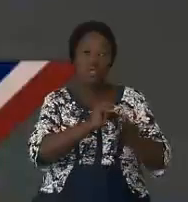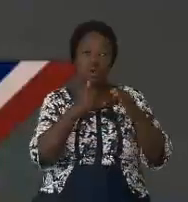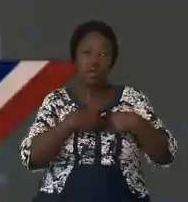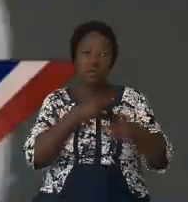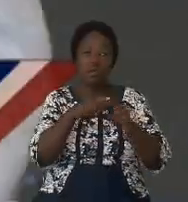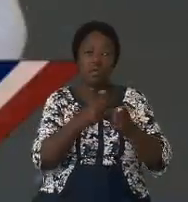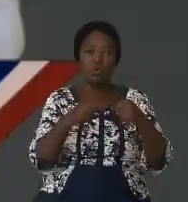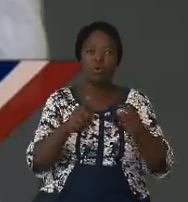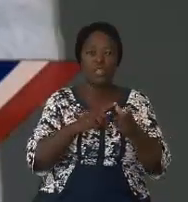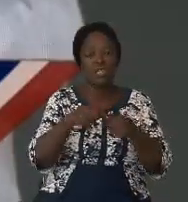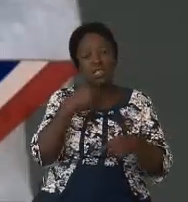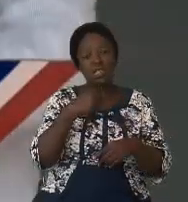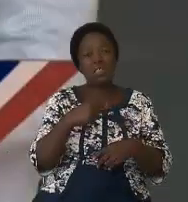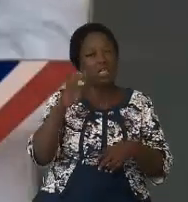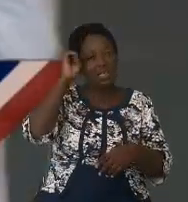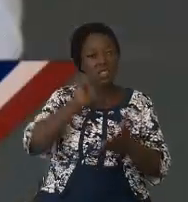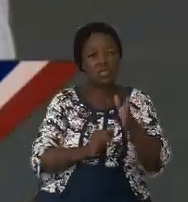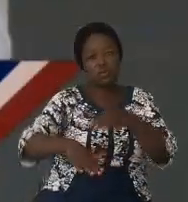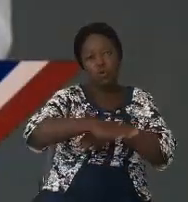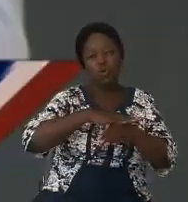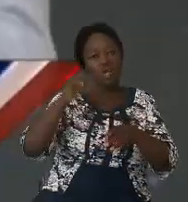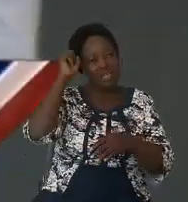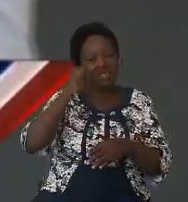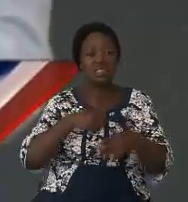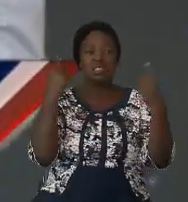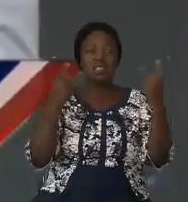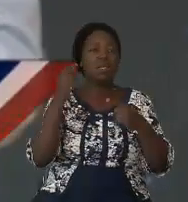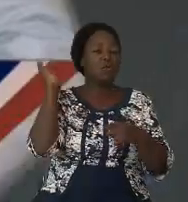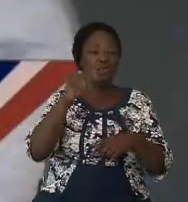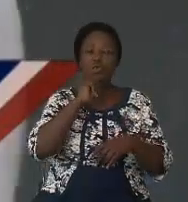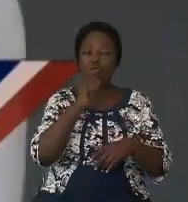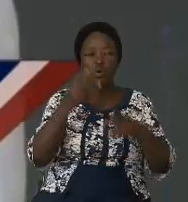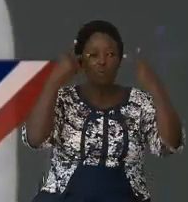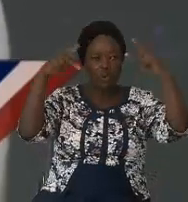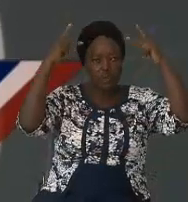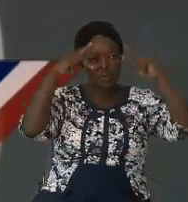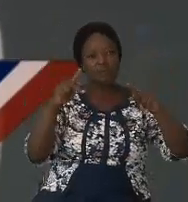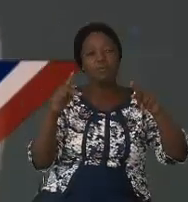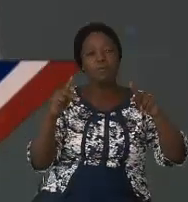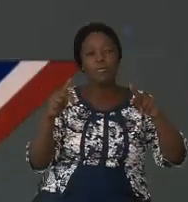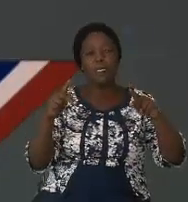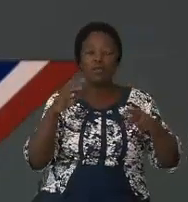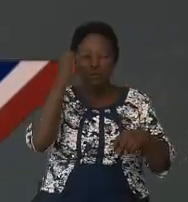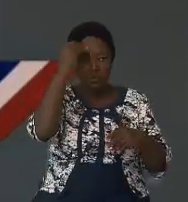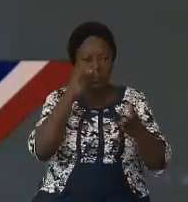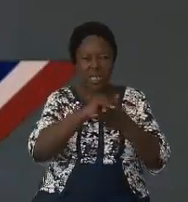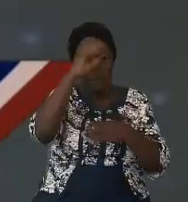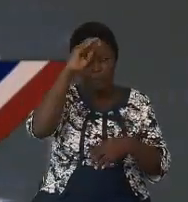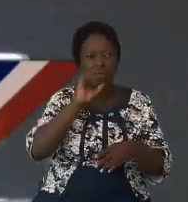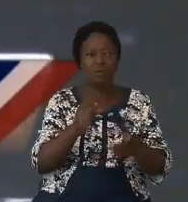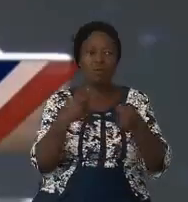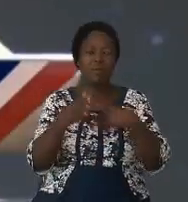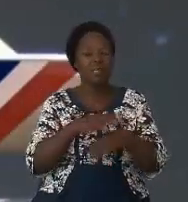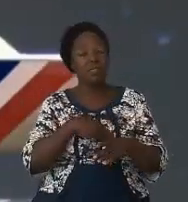must have when you come. It says, he that covereth a sin shall not prosper. You know, the boy did not